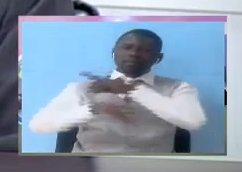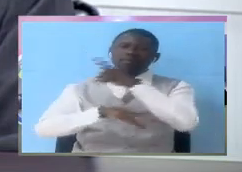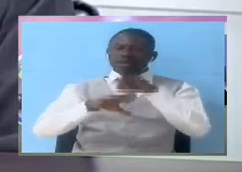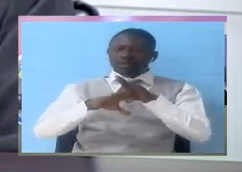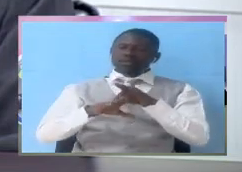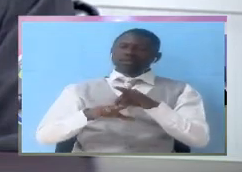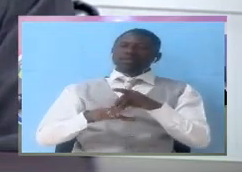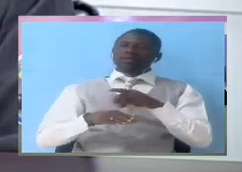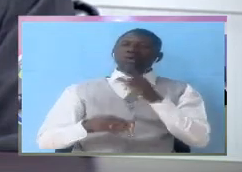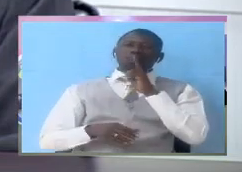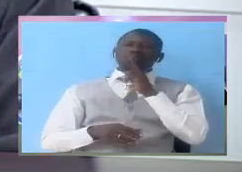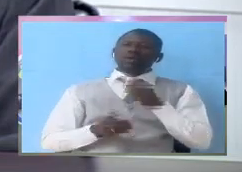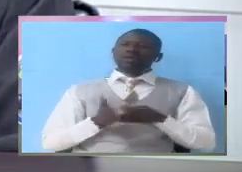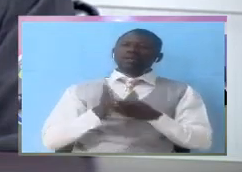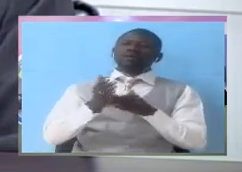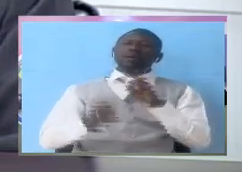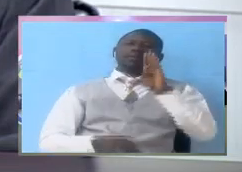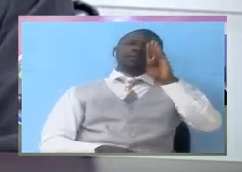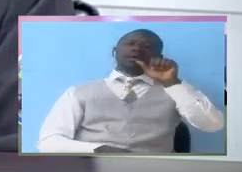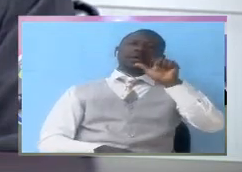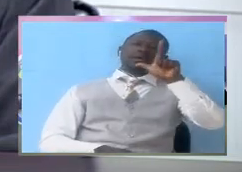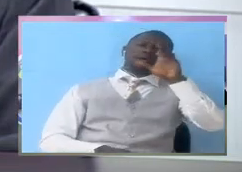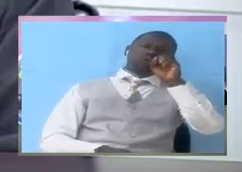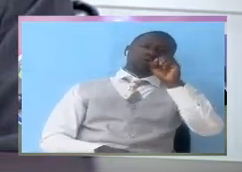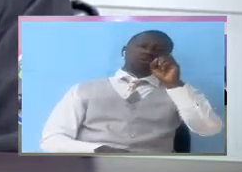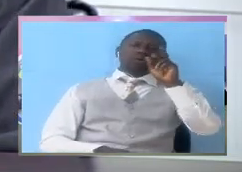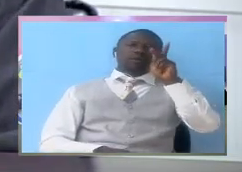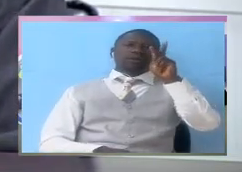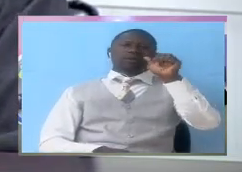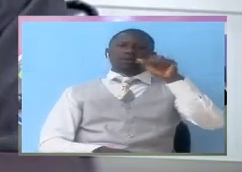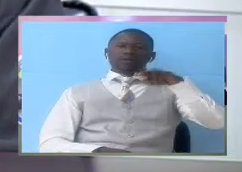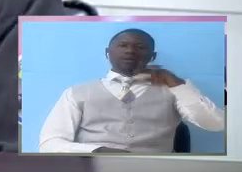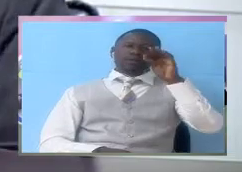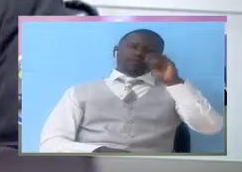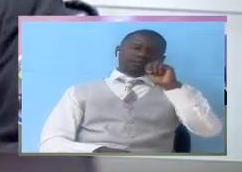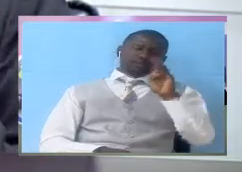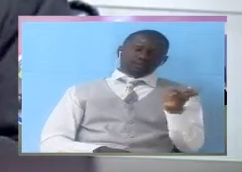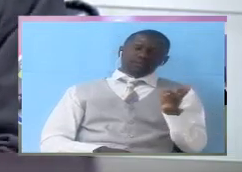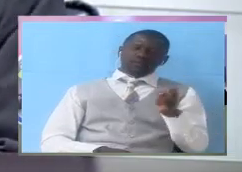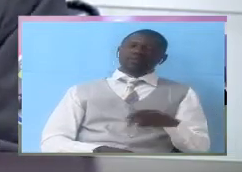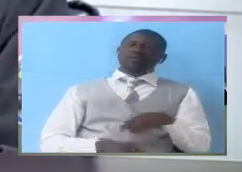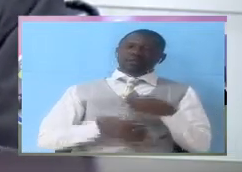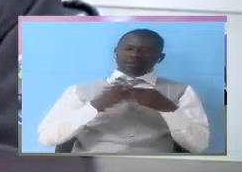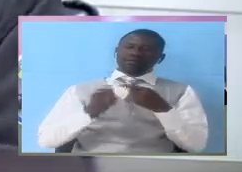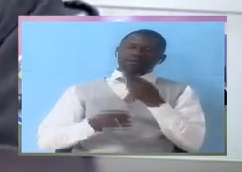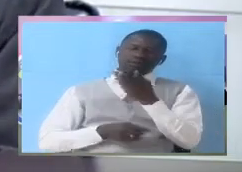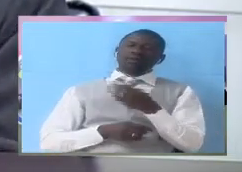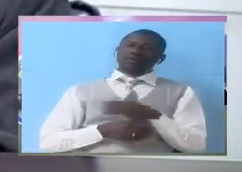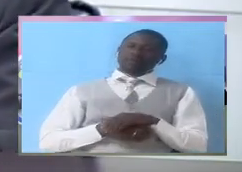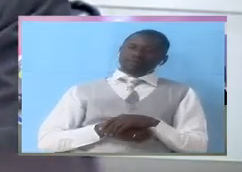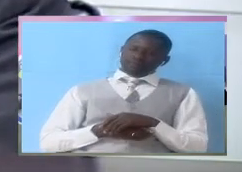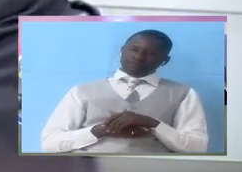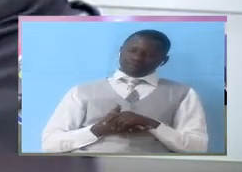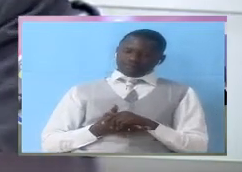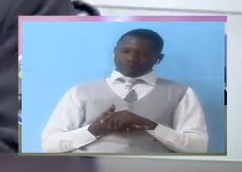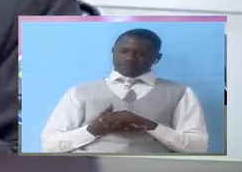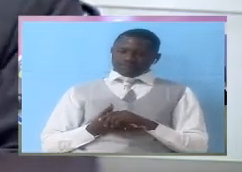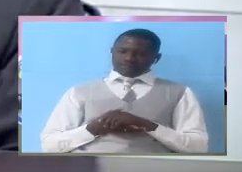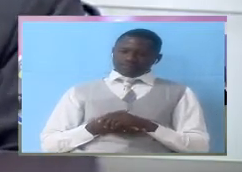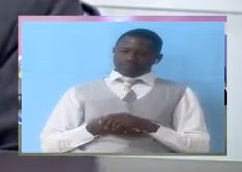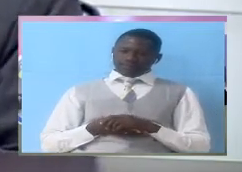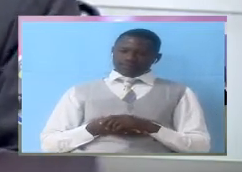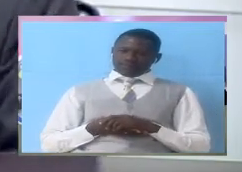NIA. Waxtaane nañ fi yow sa mbir waxtaane tamit jamono ji nga xamé né ya topone ci njit li nga